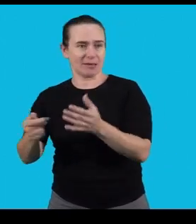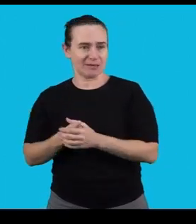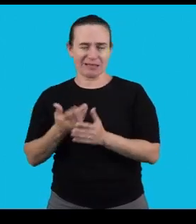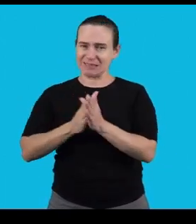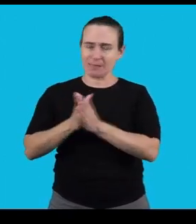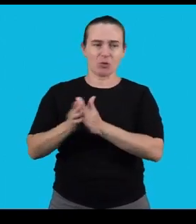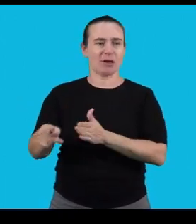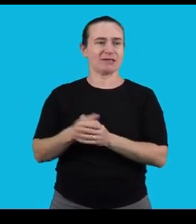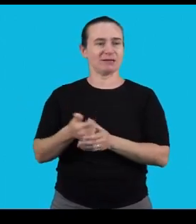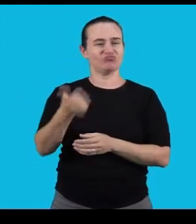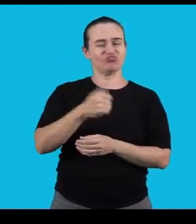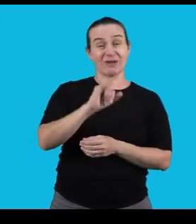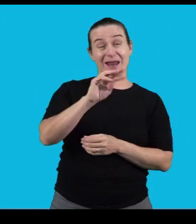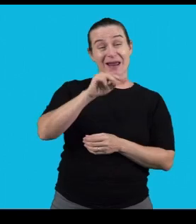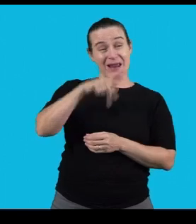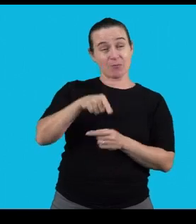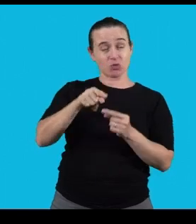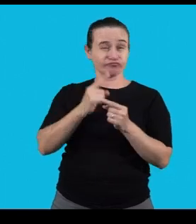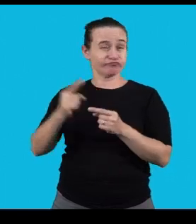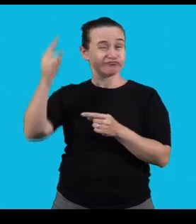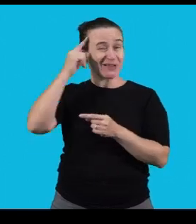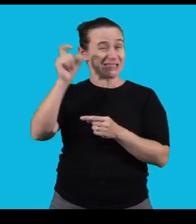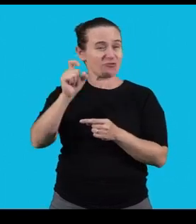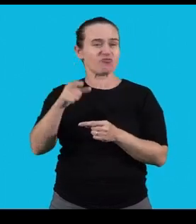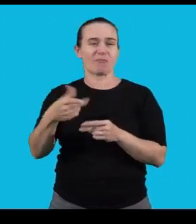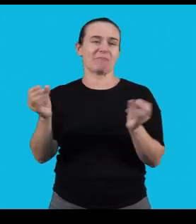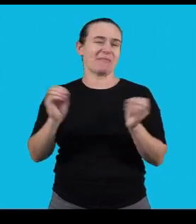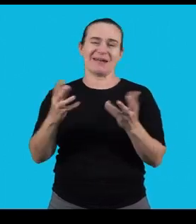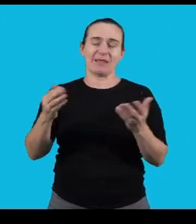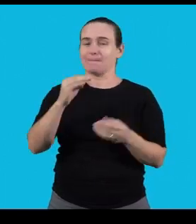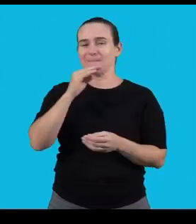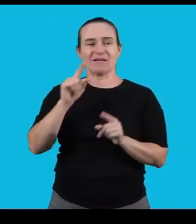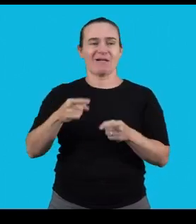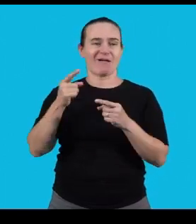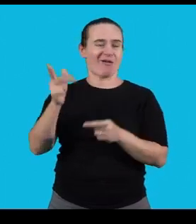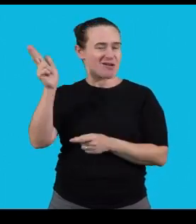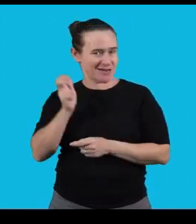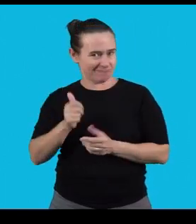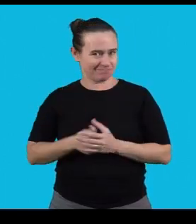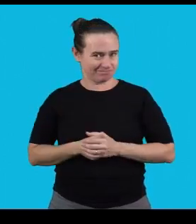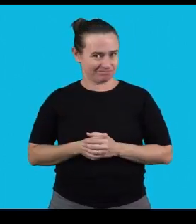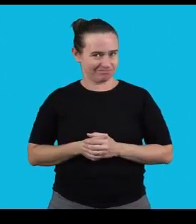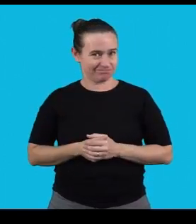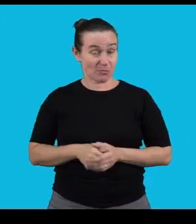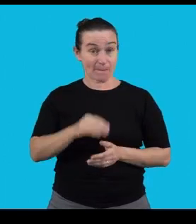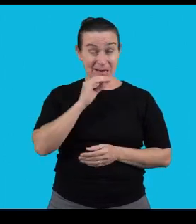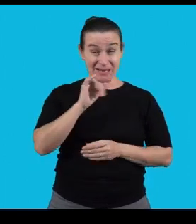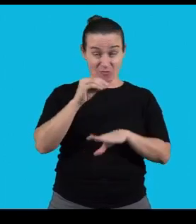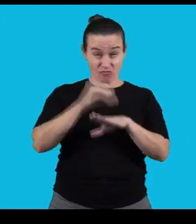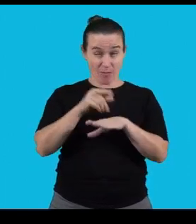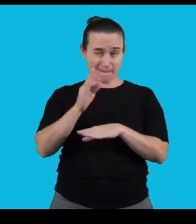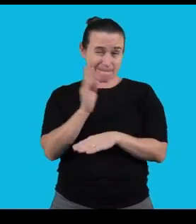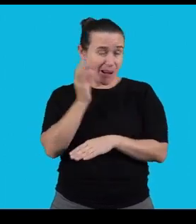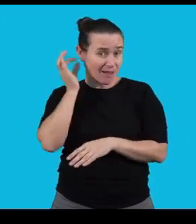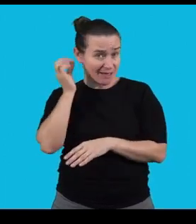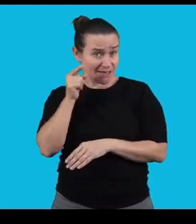stimulated. No impulses to the cerebrum, so a person cannot hear. So if the problem is